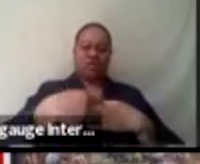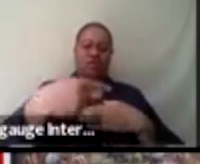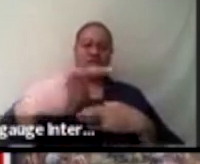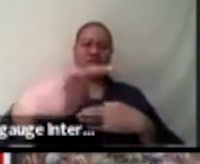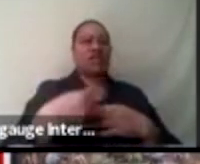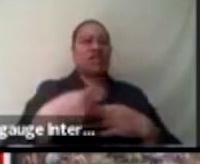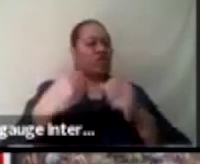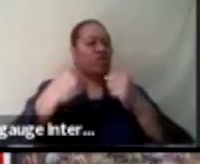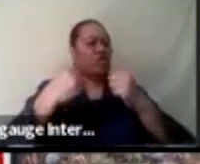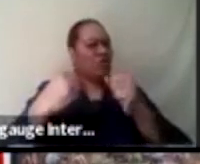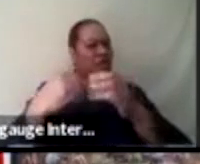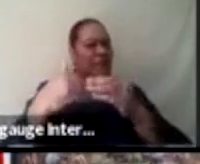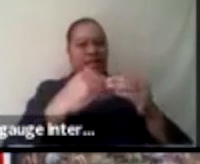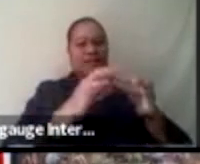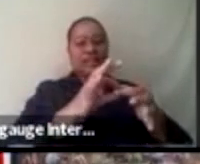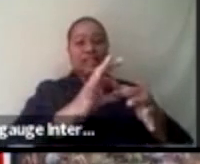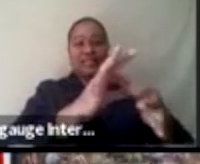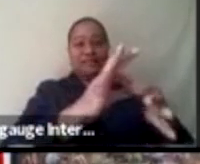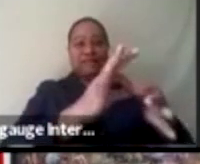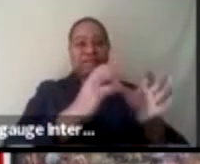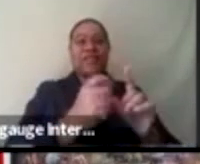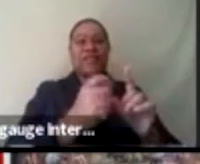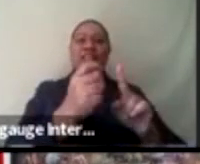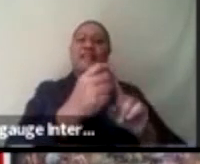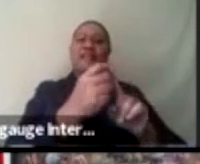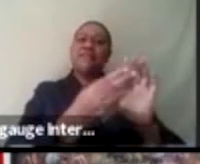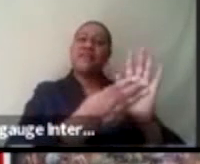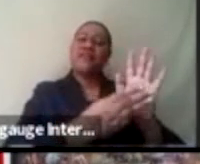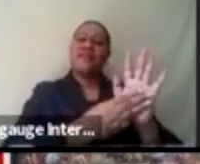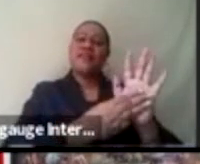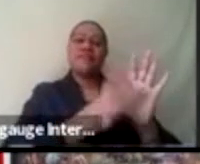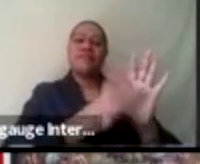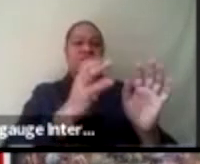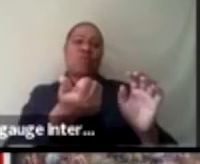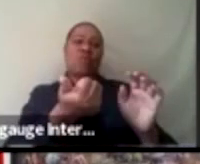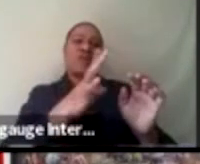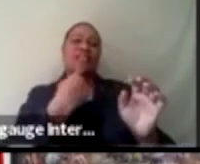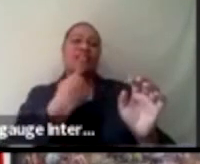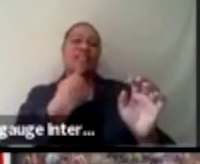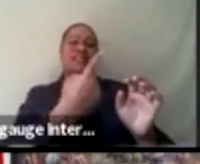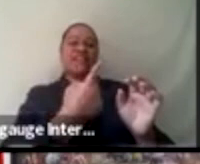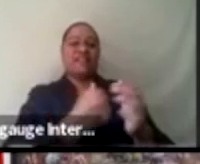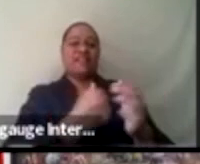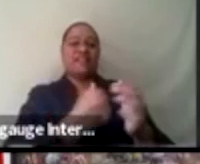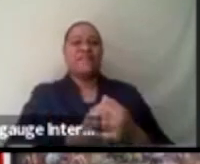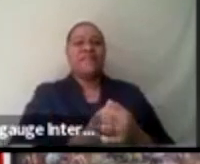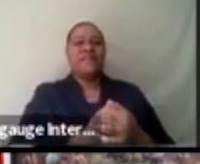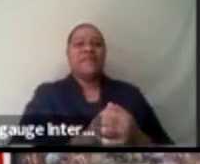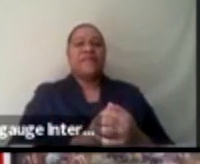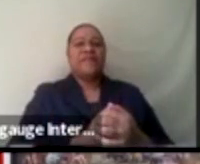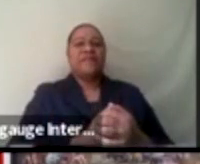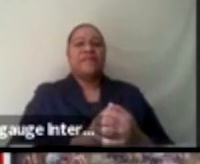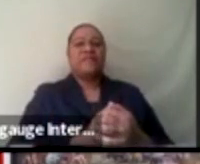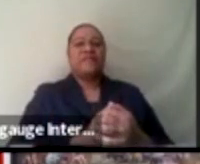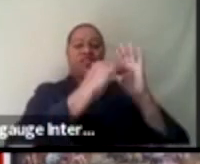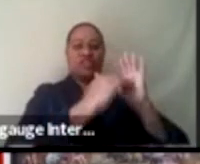leadership that Prime Minister Natano has shown during his tenure as our chair.